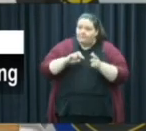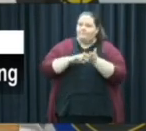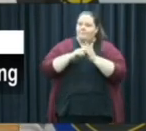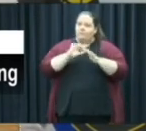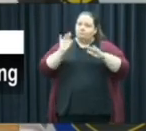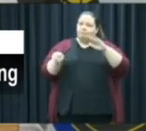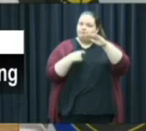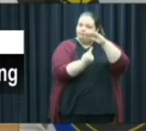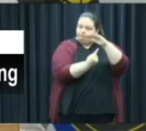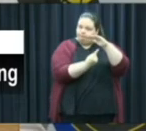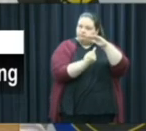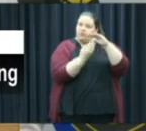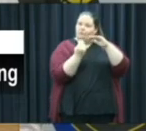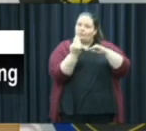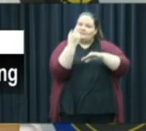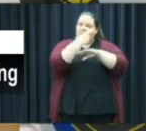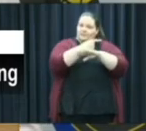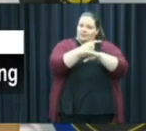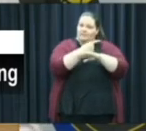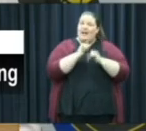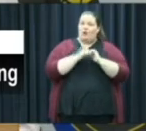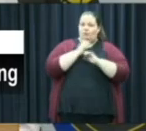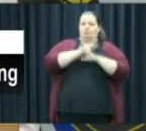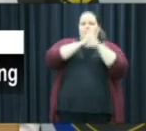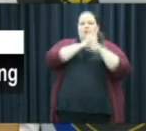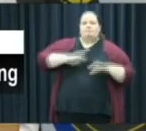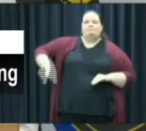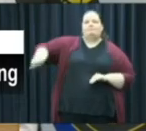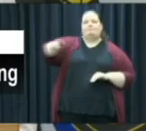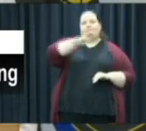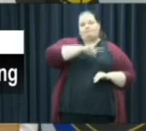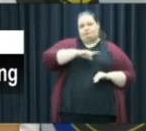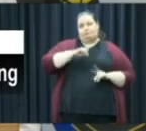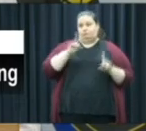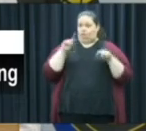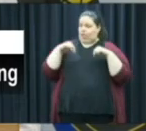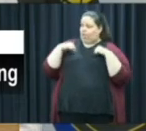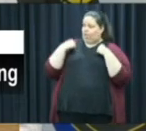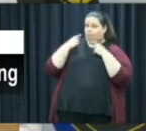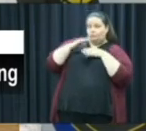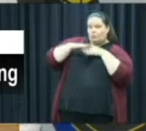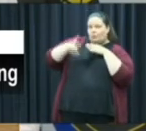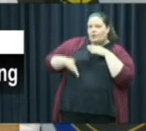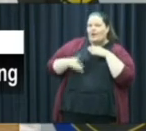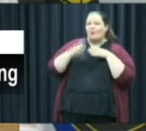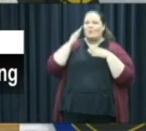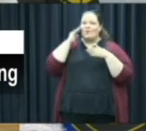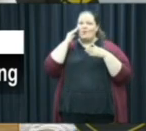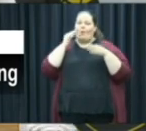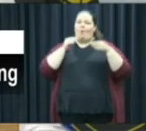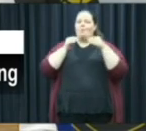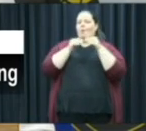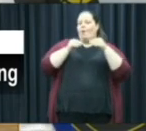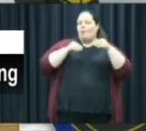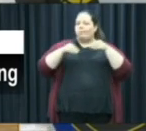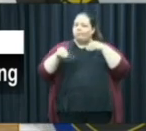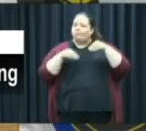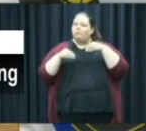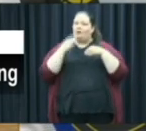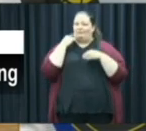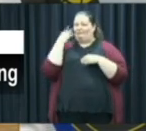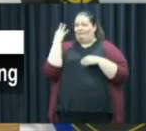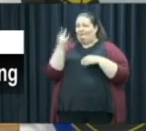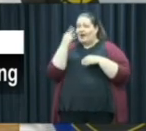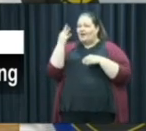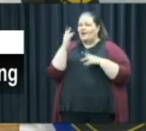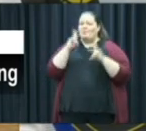is how we will protect the population. This past weekend, I know that many of you enjoyed the activities in which restrictions have been lifted. And there have been